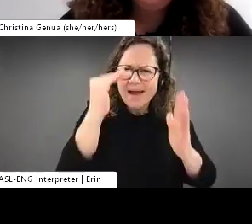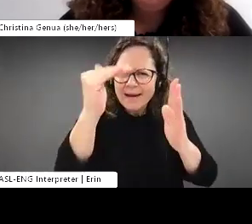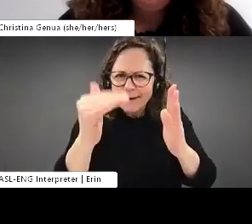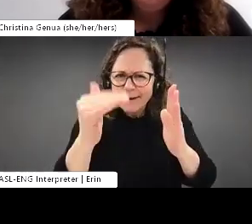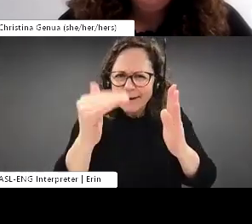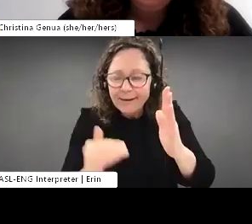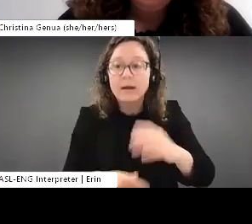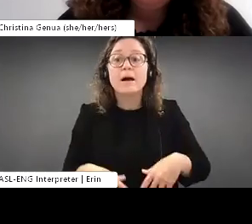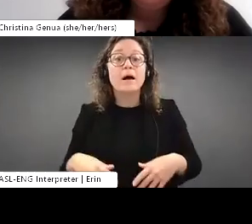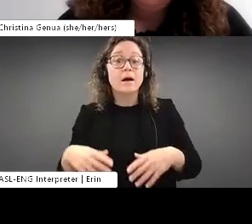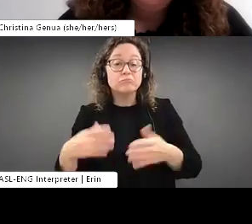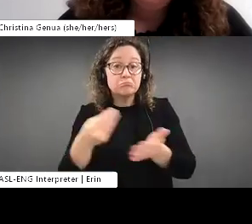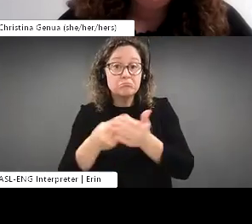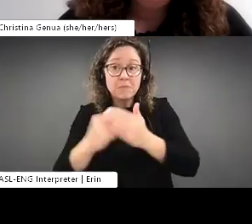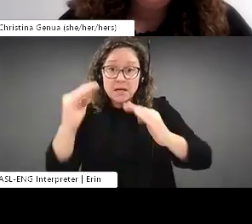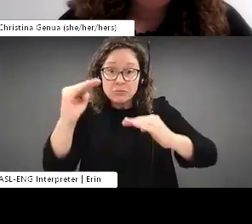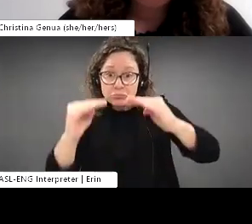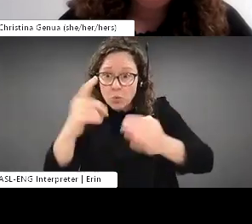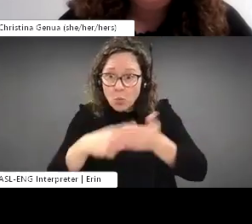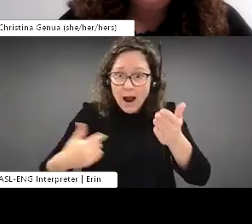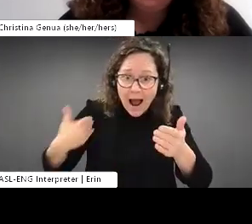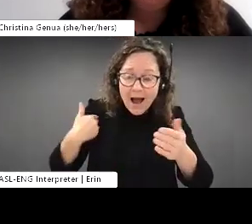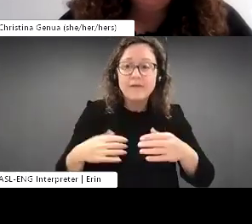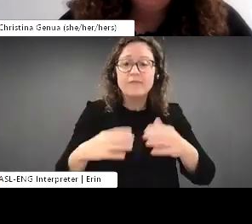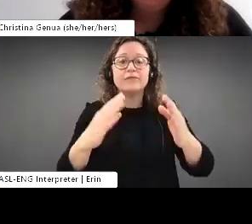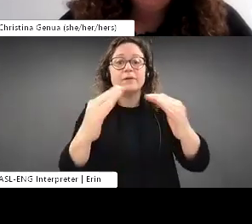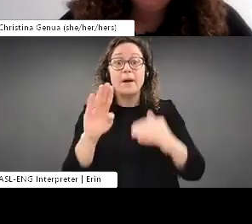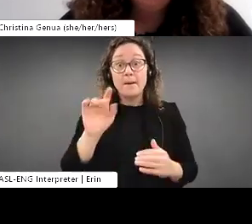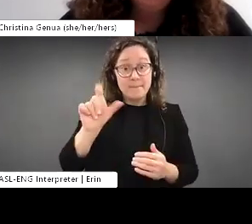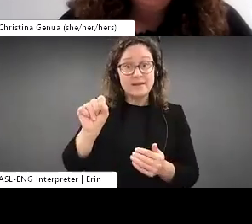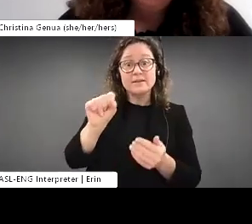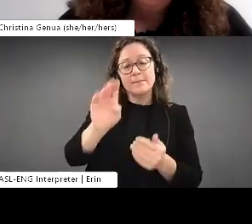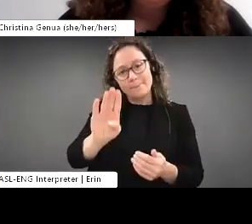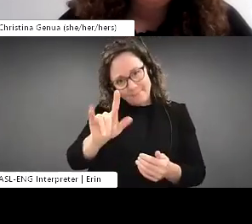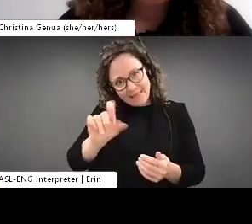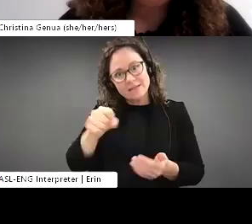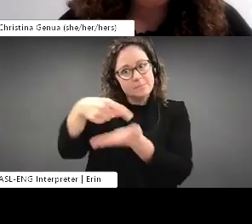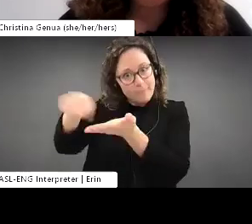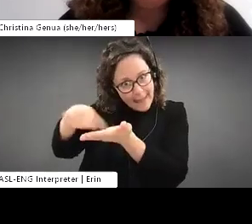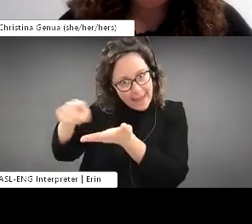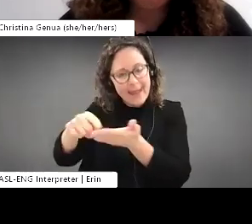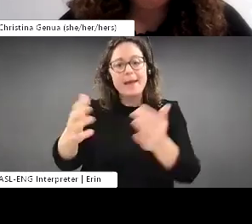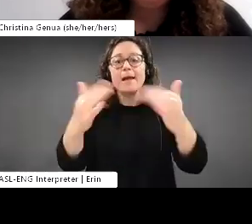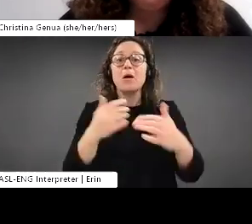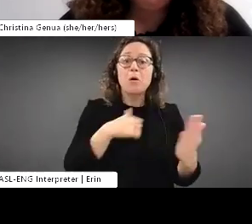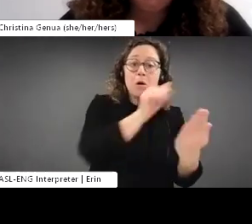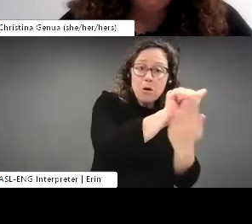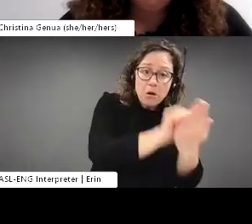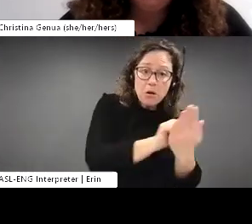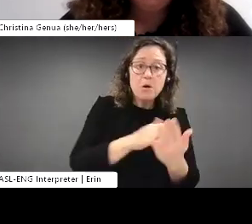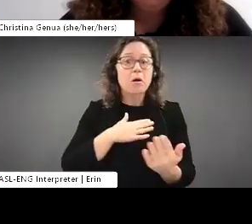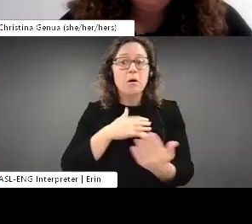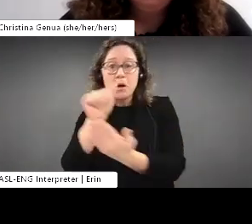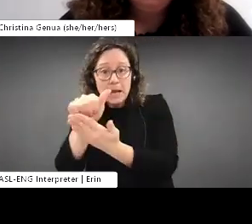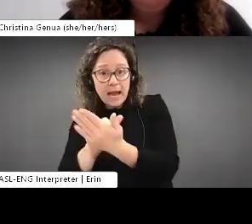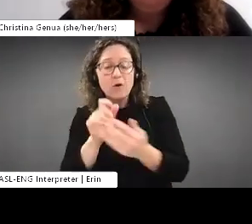bills. We can move money between your bank accounts, and we can send money to other people using